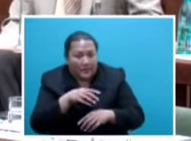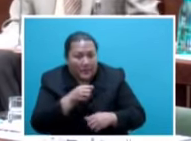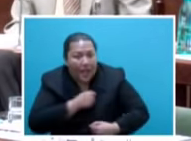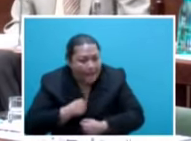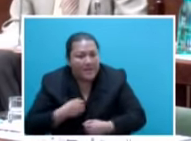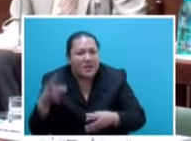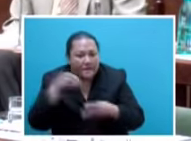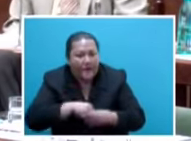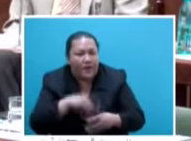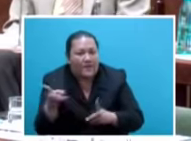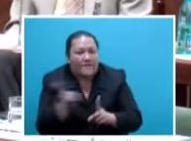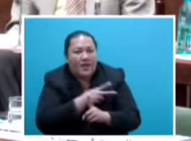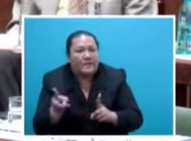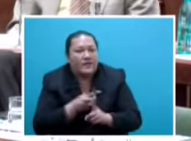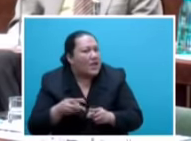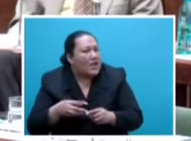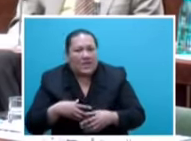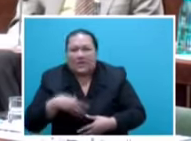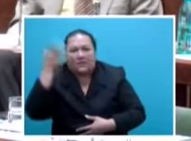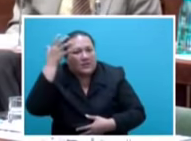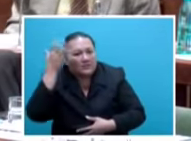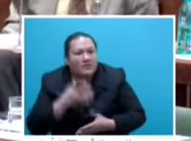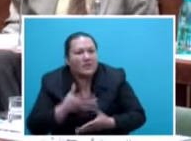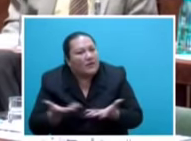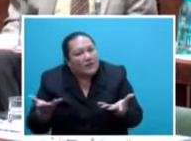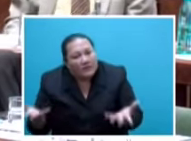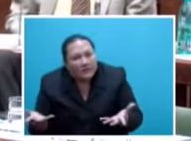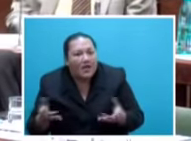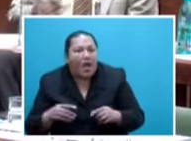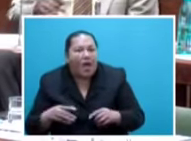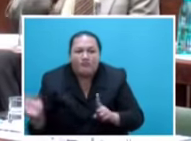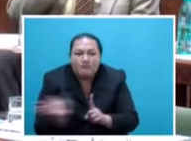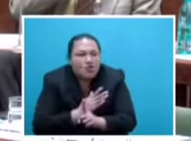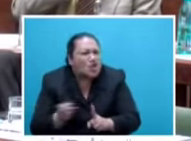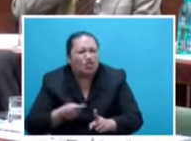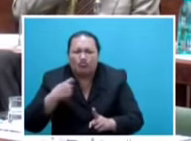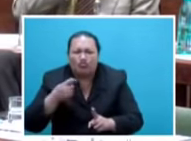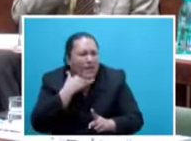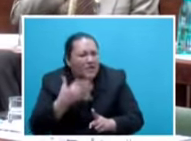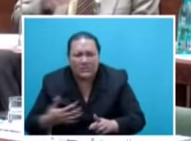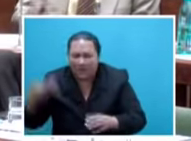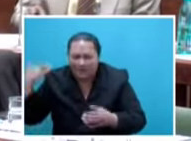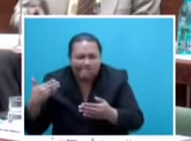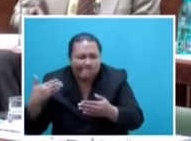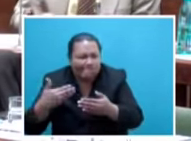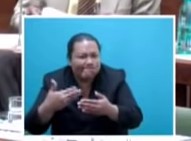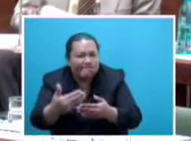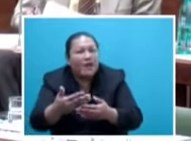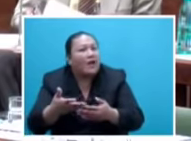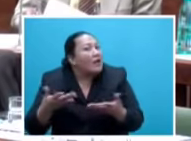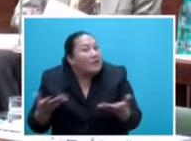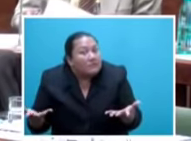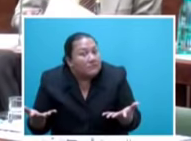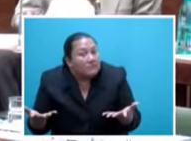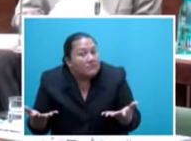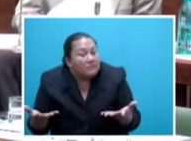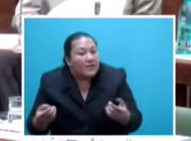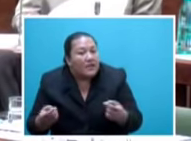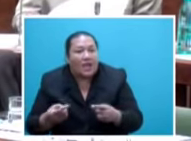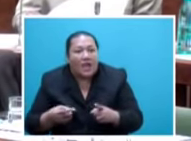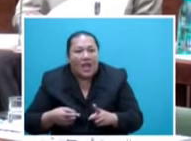culture of torture, thuggery, abuse, and bullying has taken root amongst Fiji's security forces through beatings, torture,